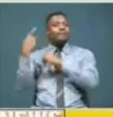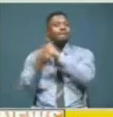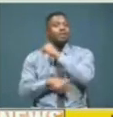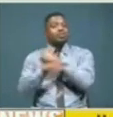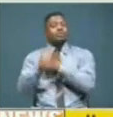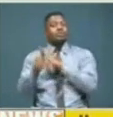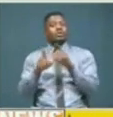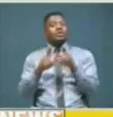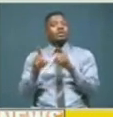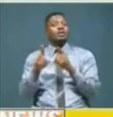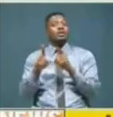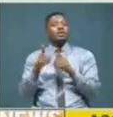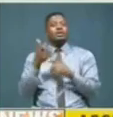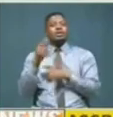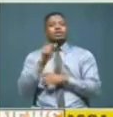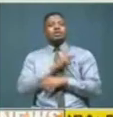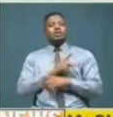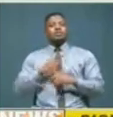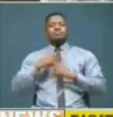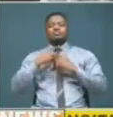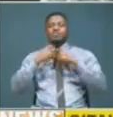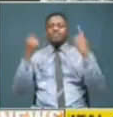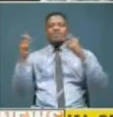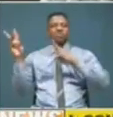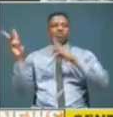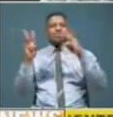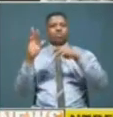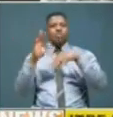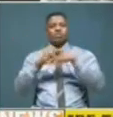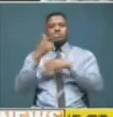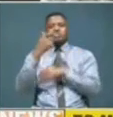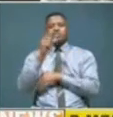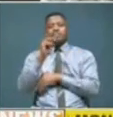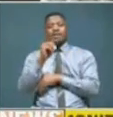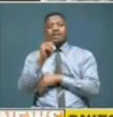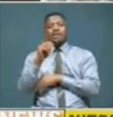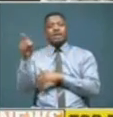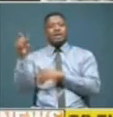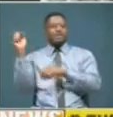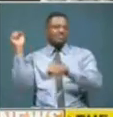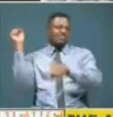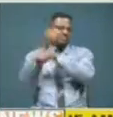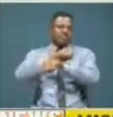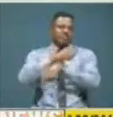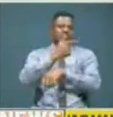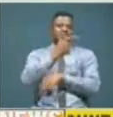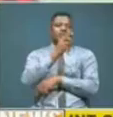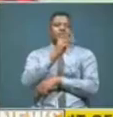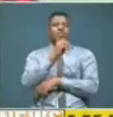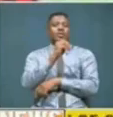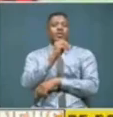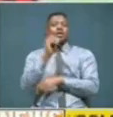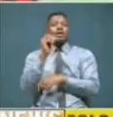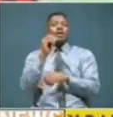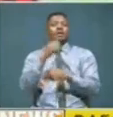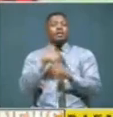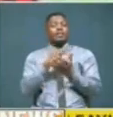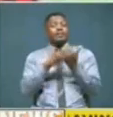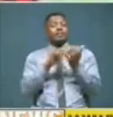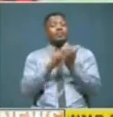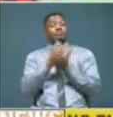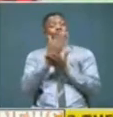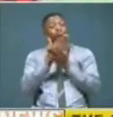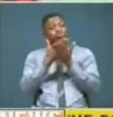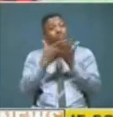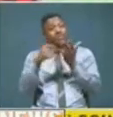did. And so the Asante declared war on the Germans. The Asantes were able to defeat the Germans. And we are made to believe that some of